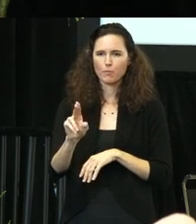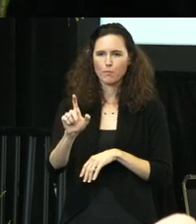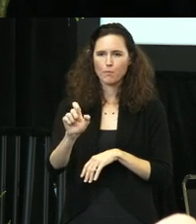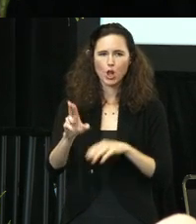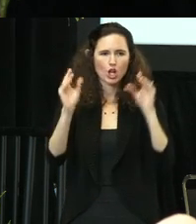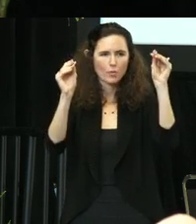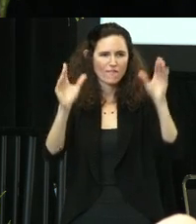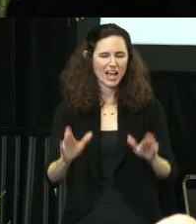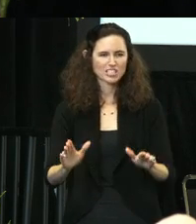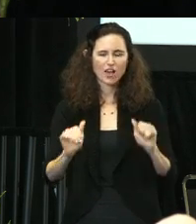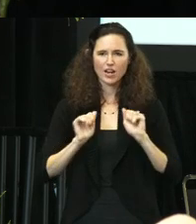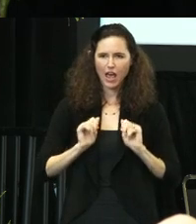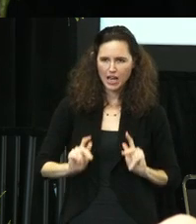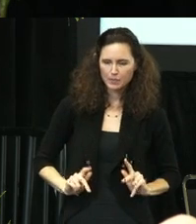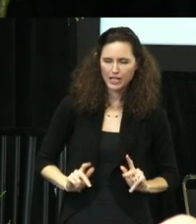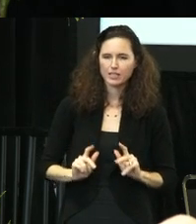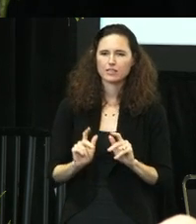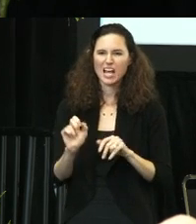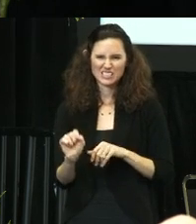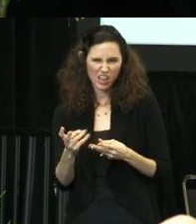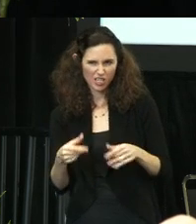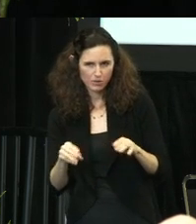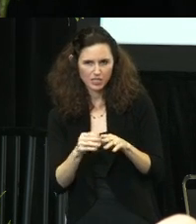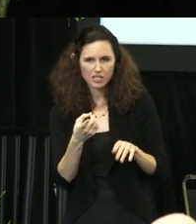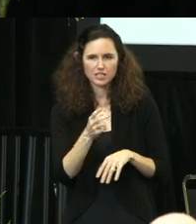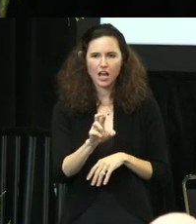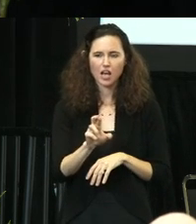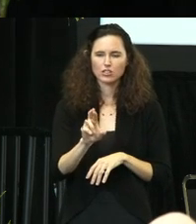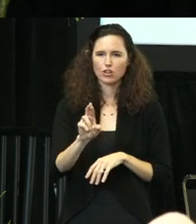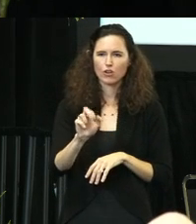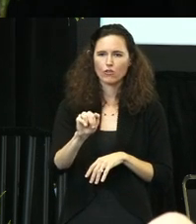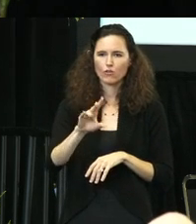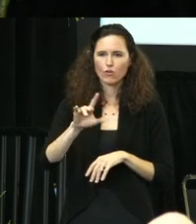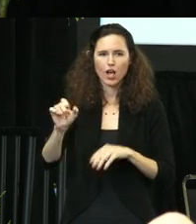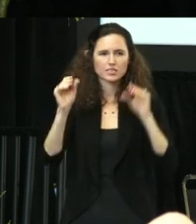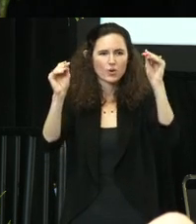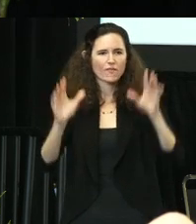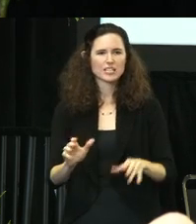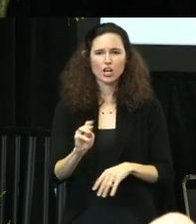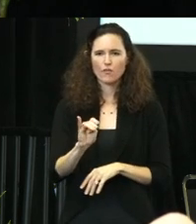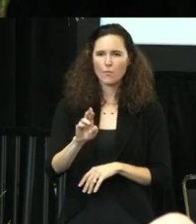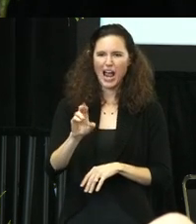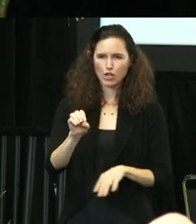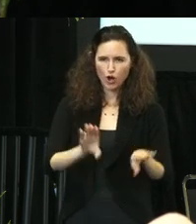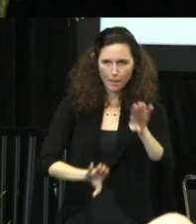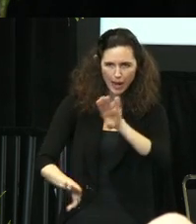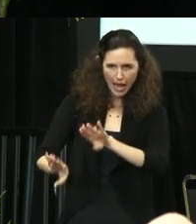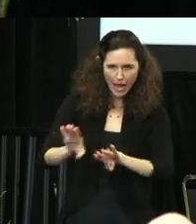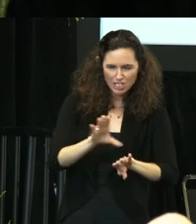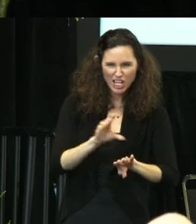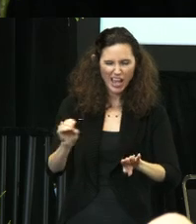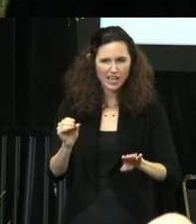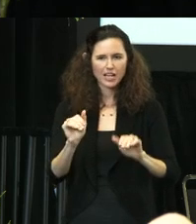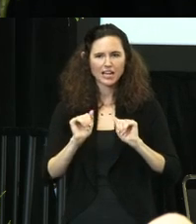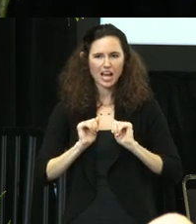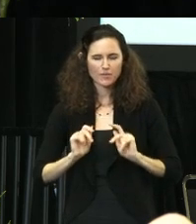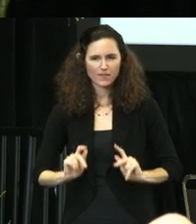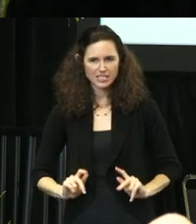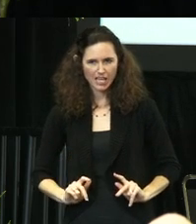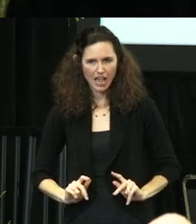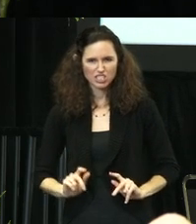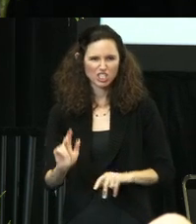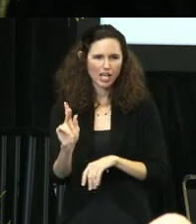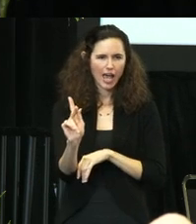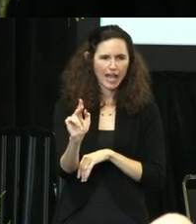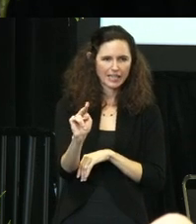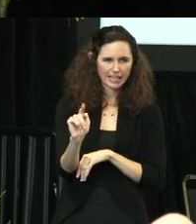of anatomy at South, Dr. Catherine Rawls, professor of microbiology and anatomy and physiology out at